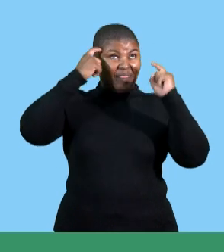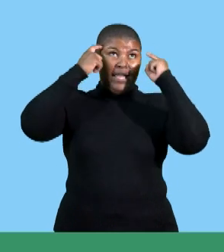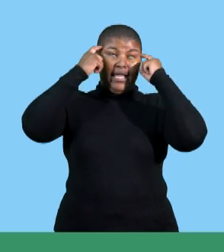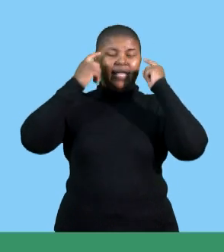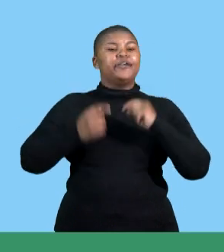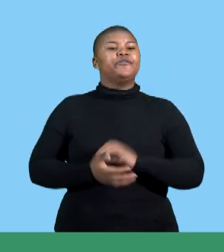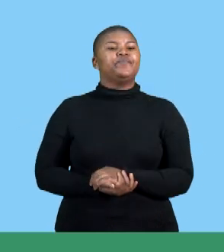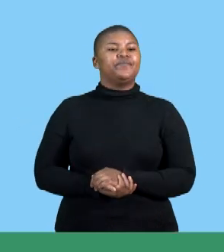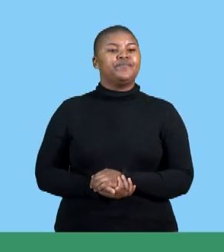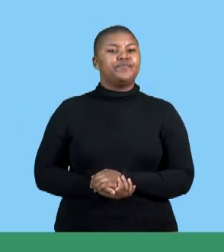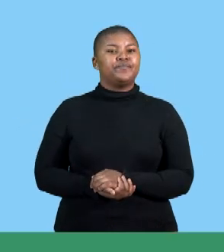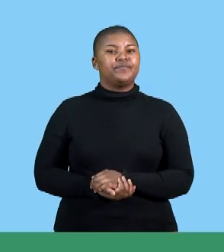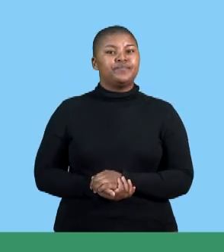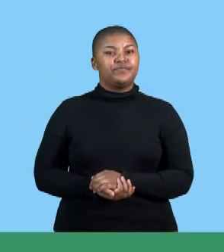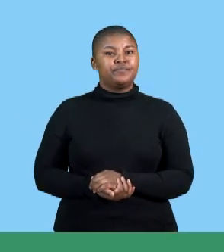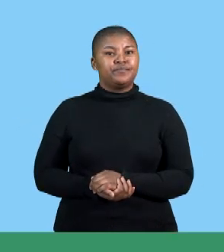So